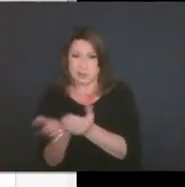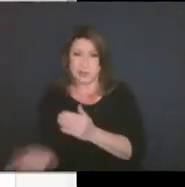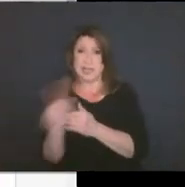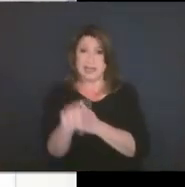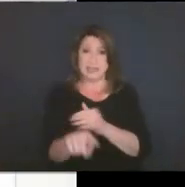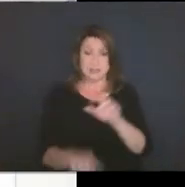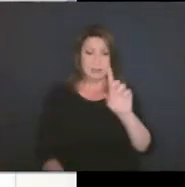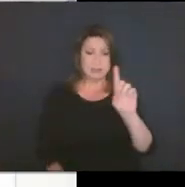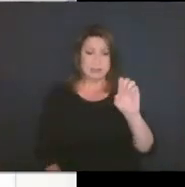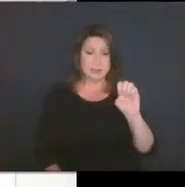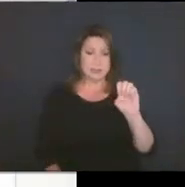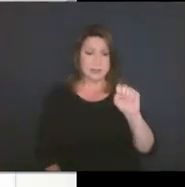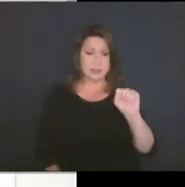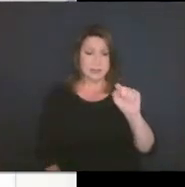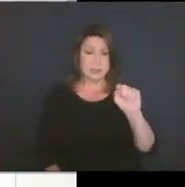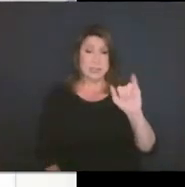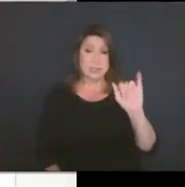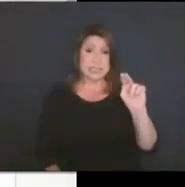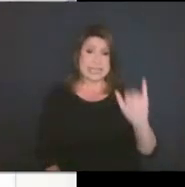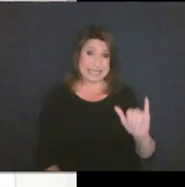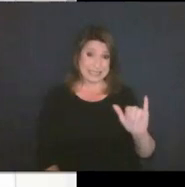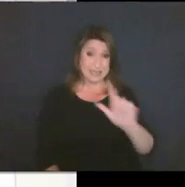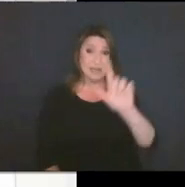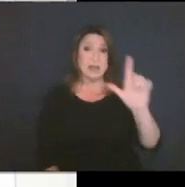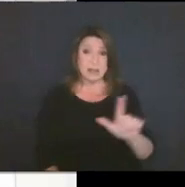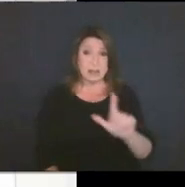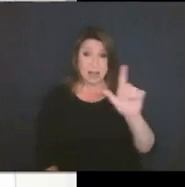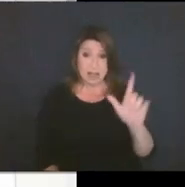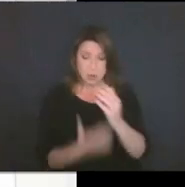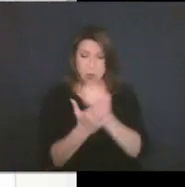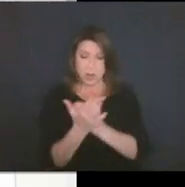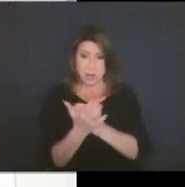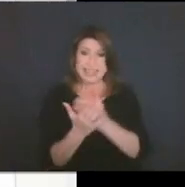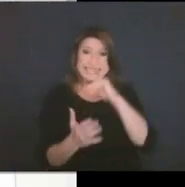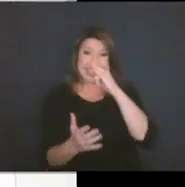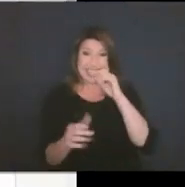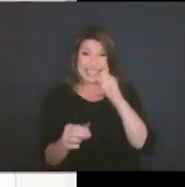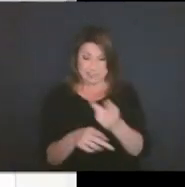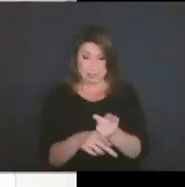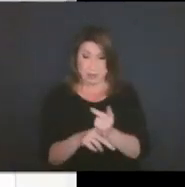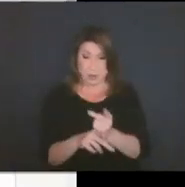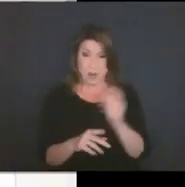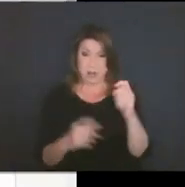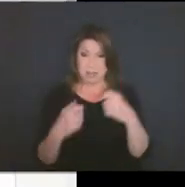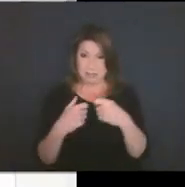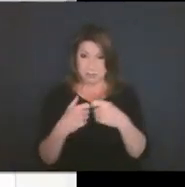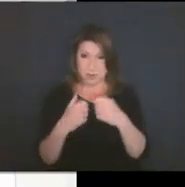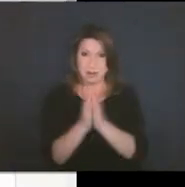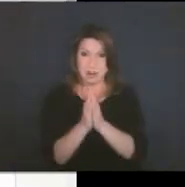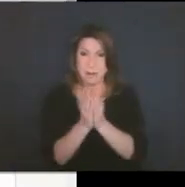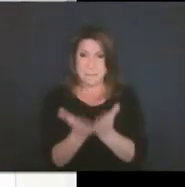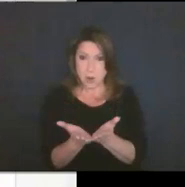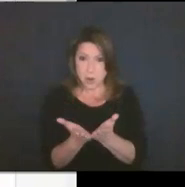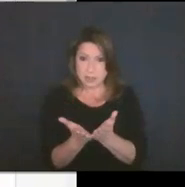Destiny Library Catalog. This is where kiddos can actually check out ebooks right on the page. They also